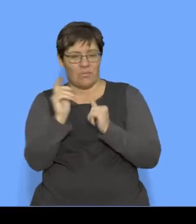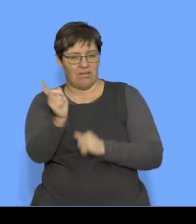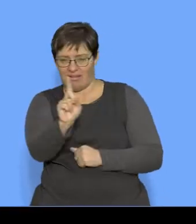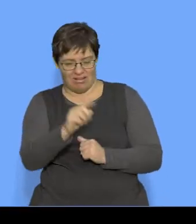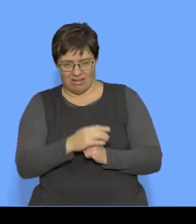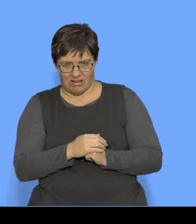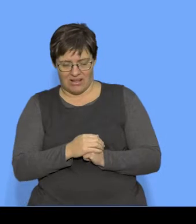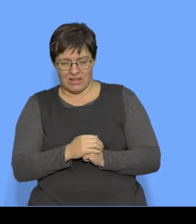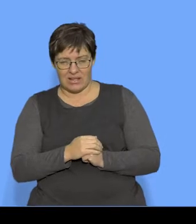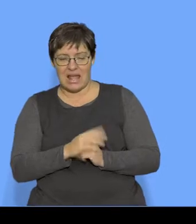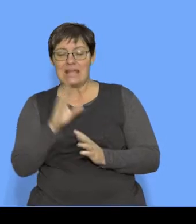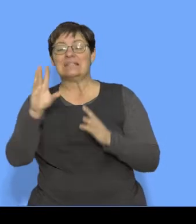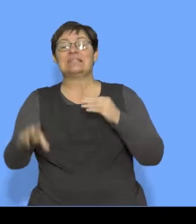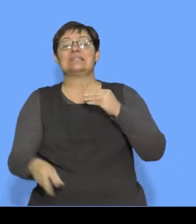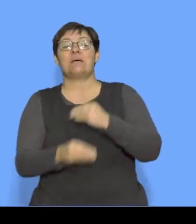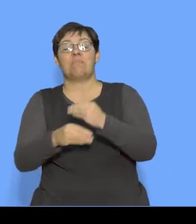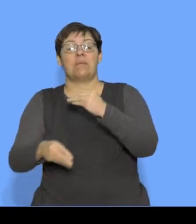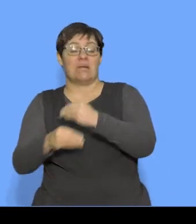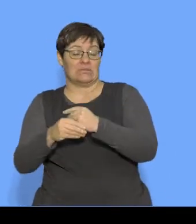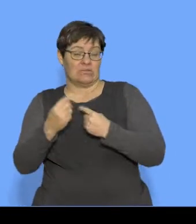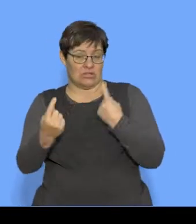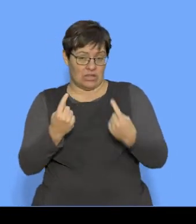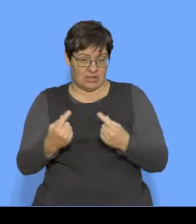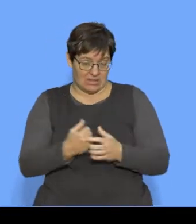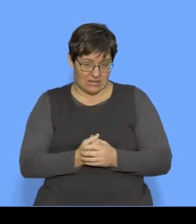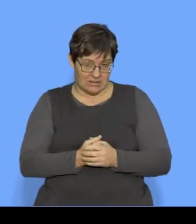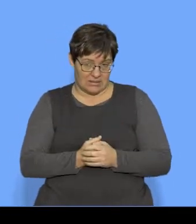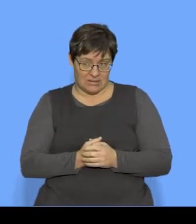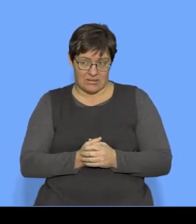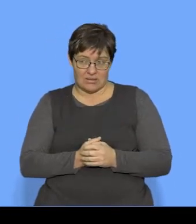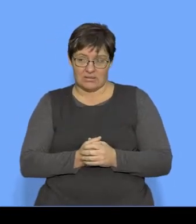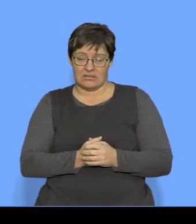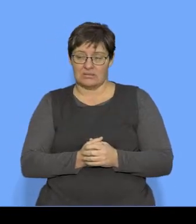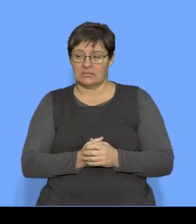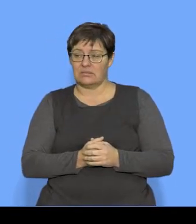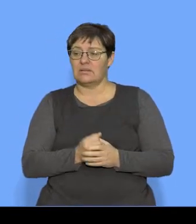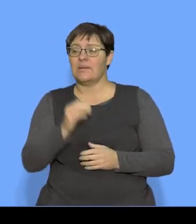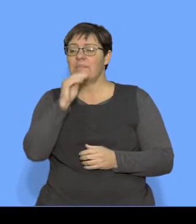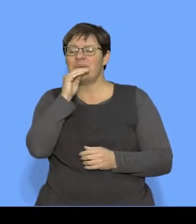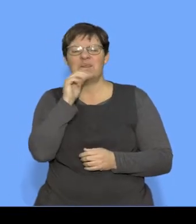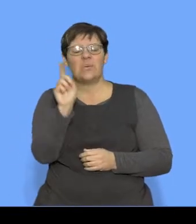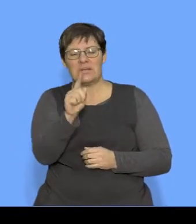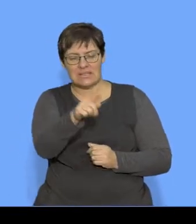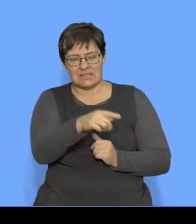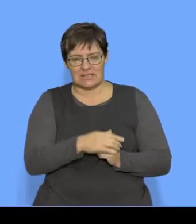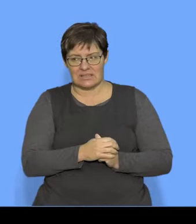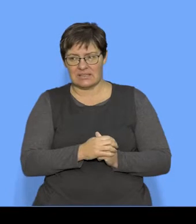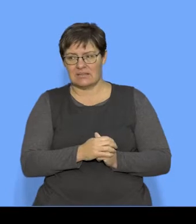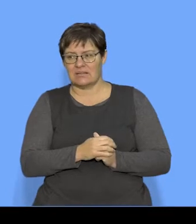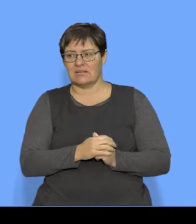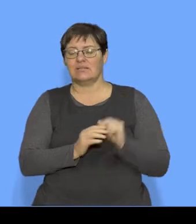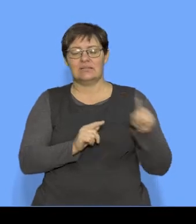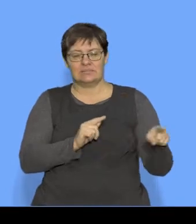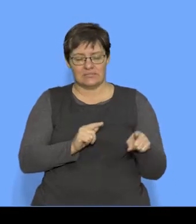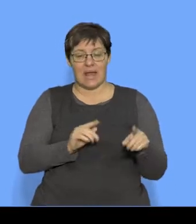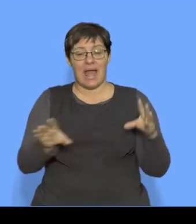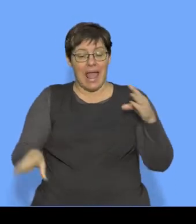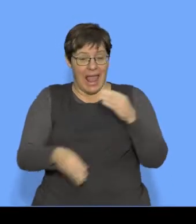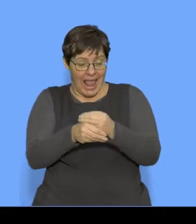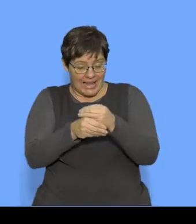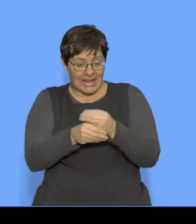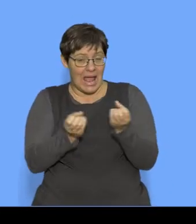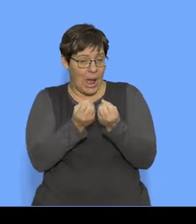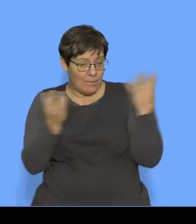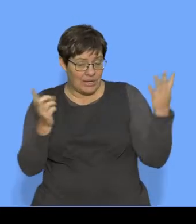are equal. They are actually supplementary, right? And remember, supplementary simply means that they add up